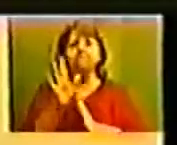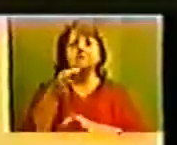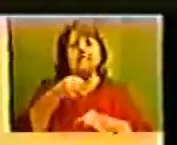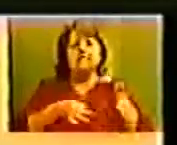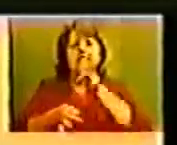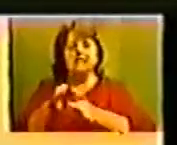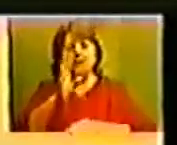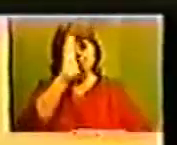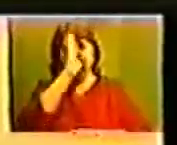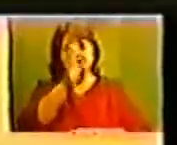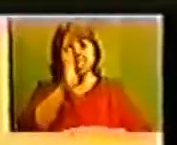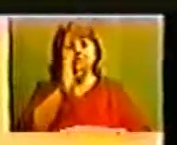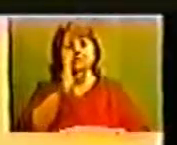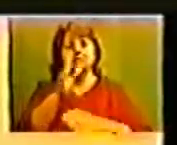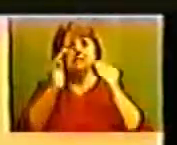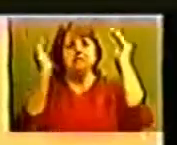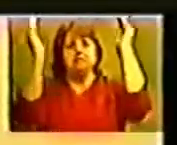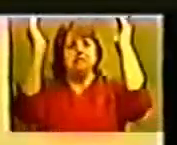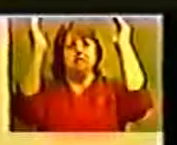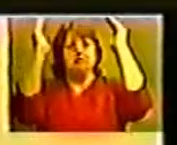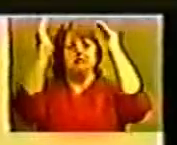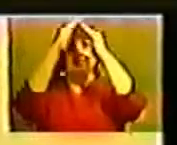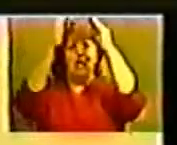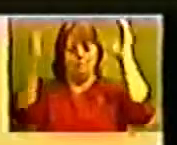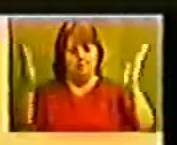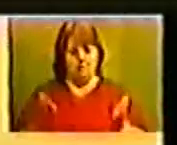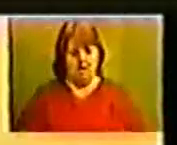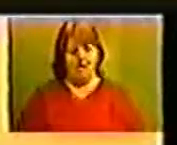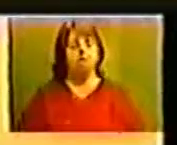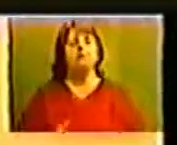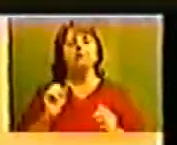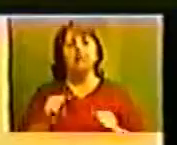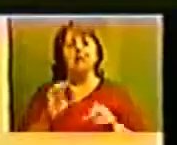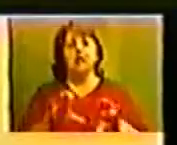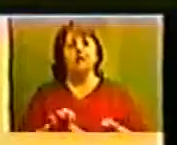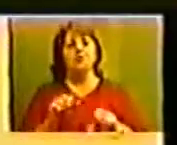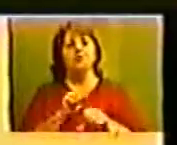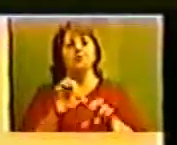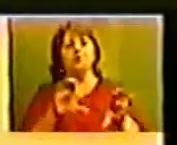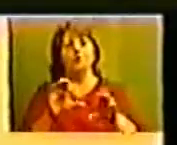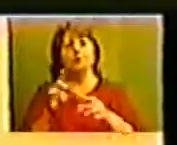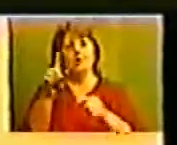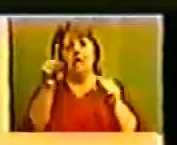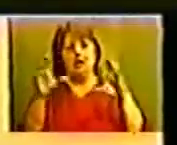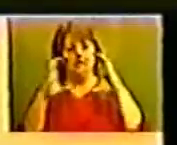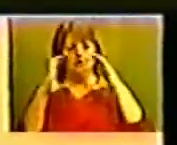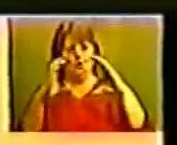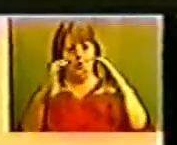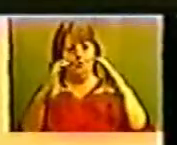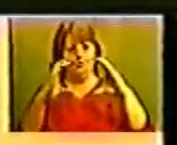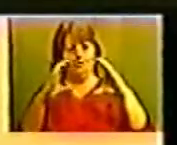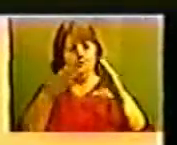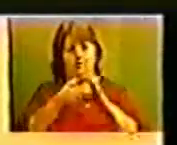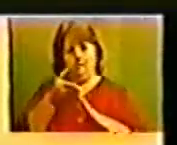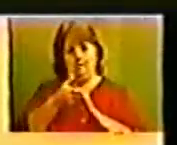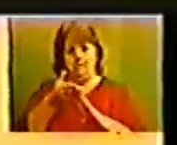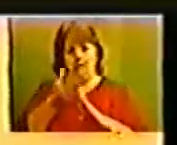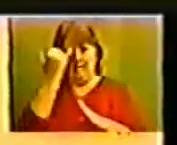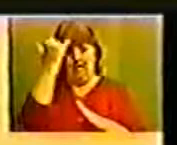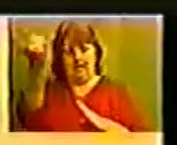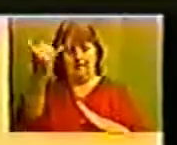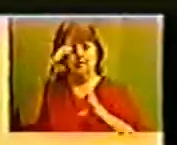a straight top to bottom outline, for example, they can do a circle that has the main idea